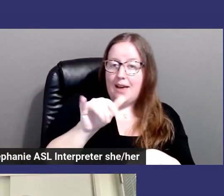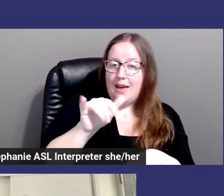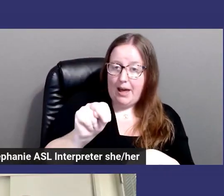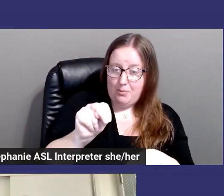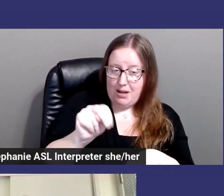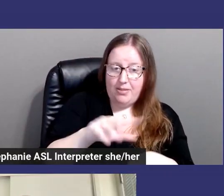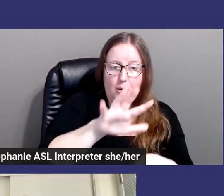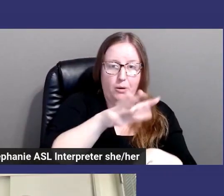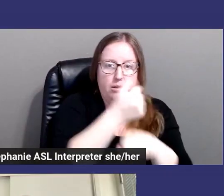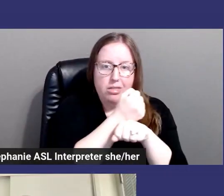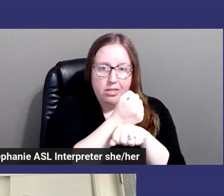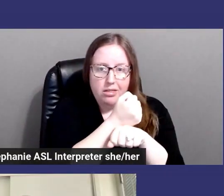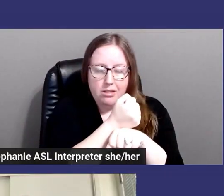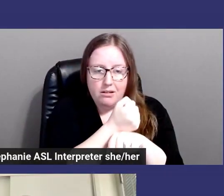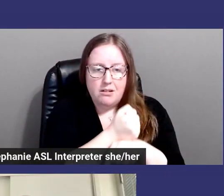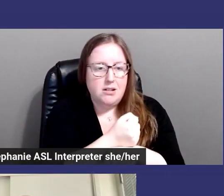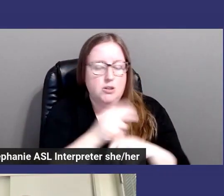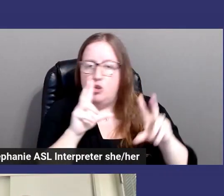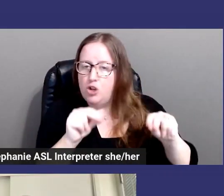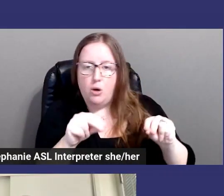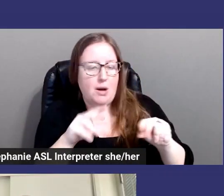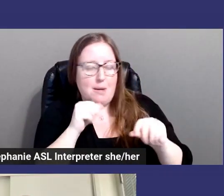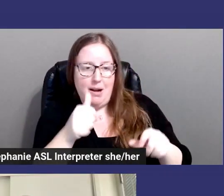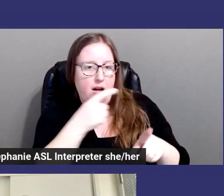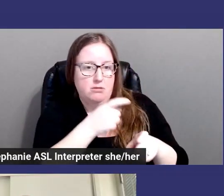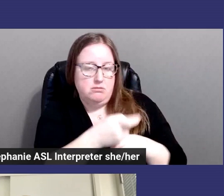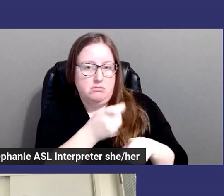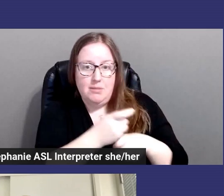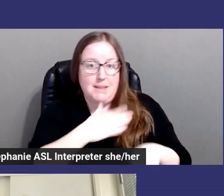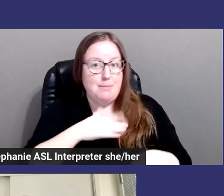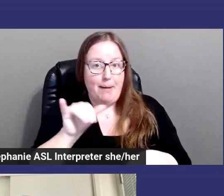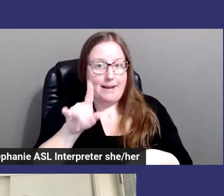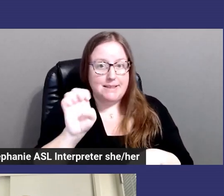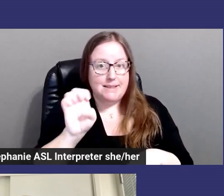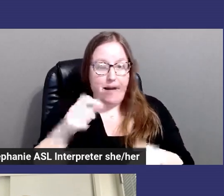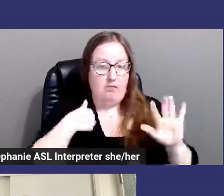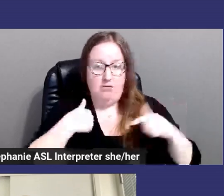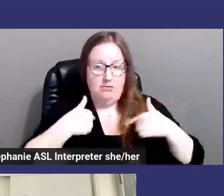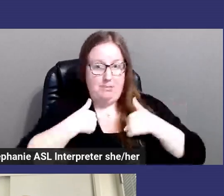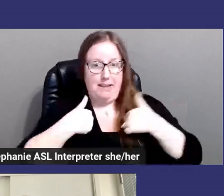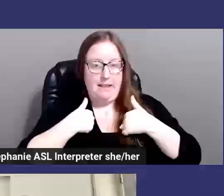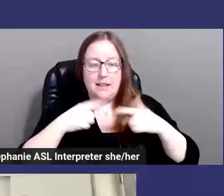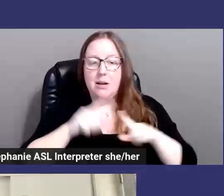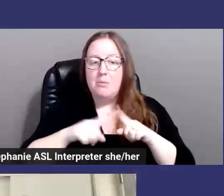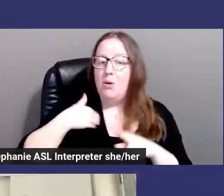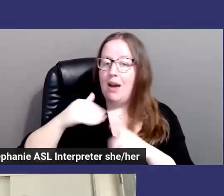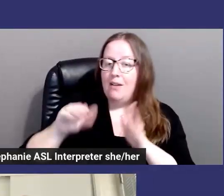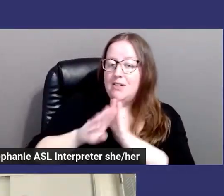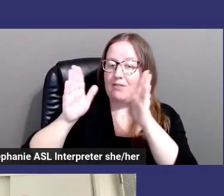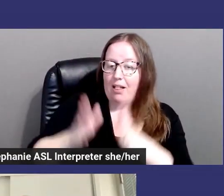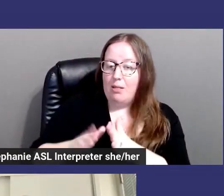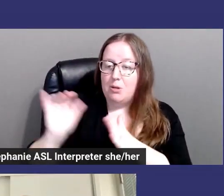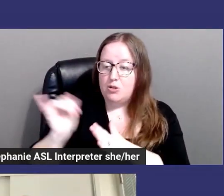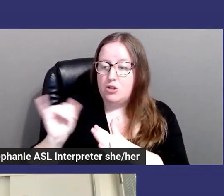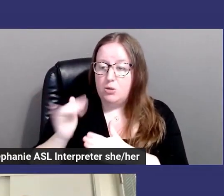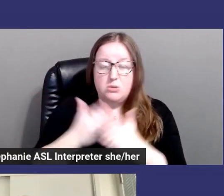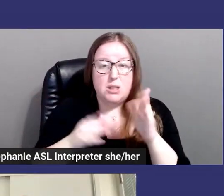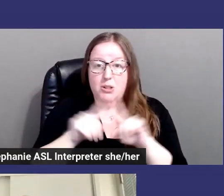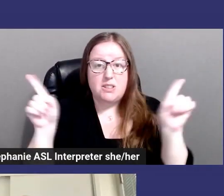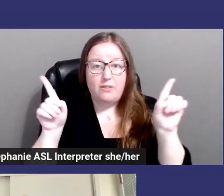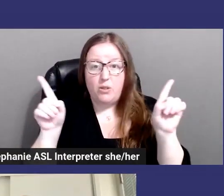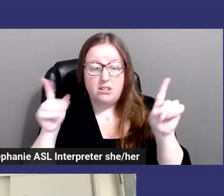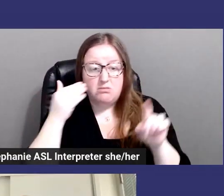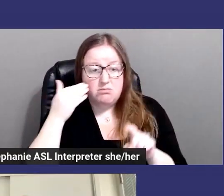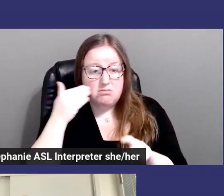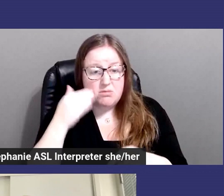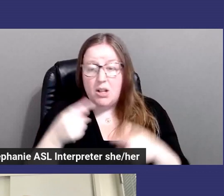down. No, I'm not making fun of them. That's my style. That's the hat I wear. But then you got the developers that are somewhere totally different.